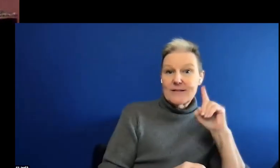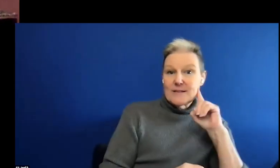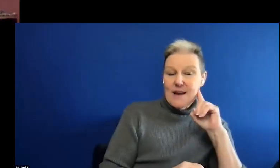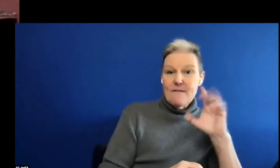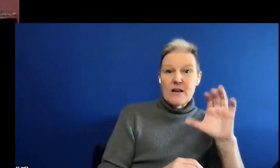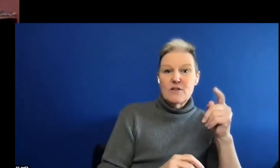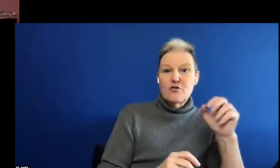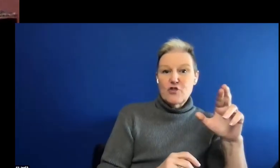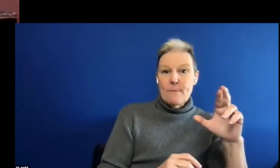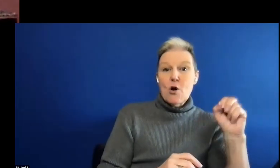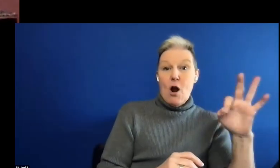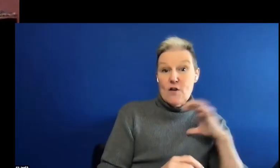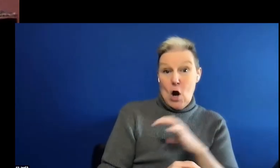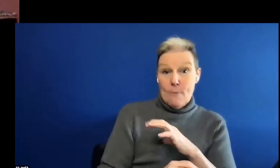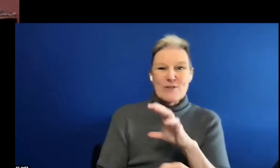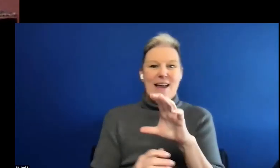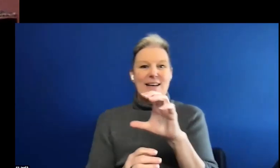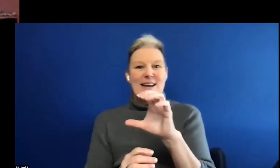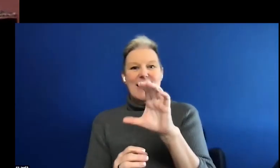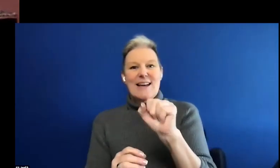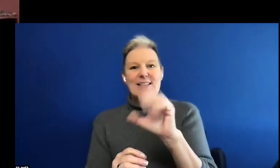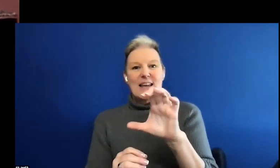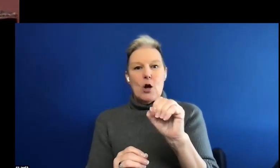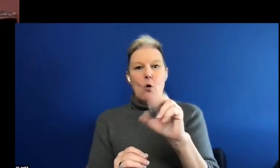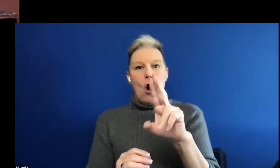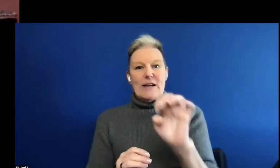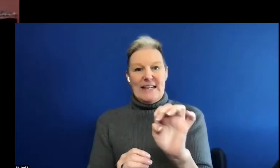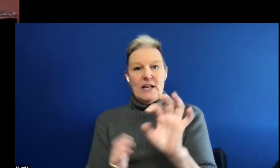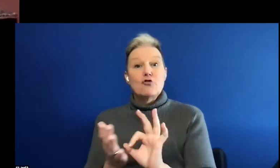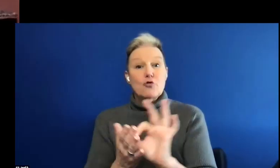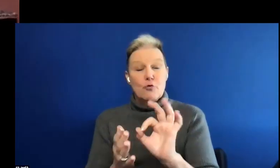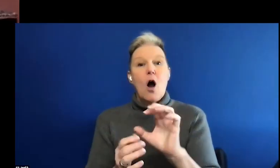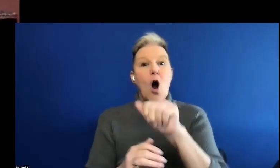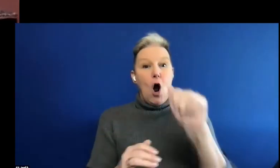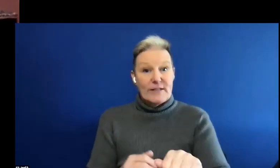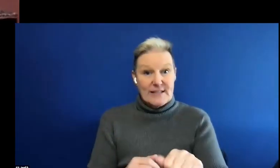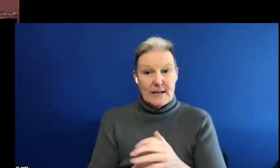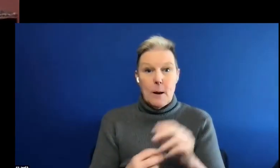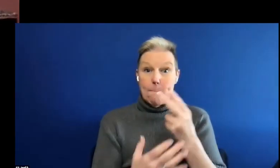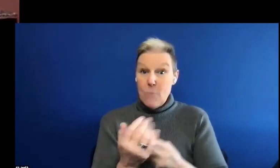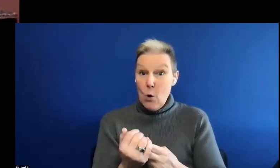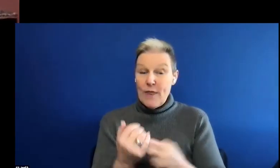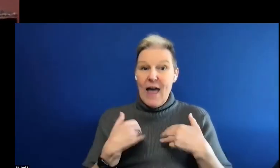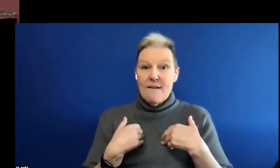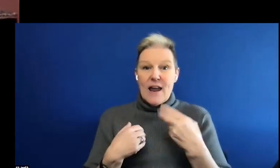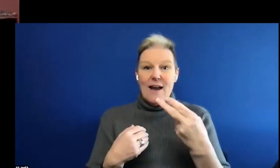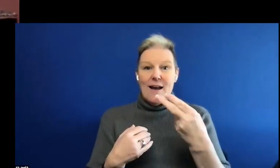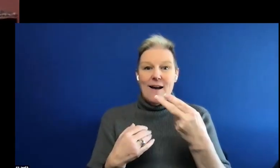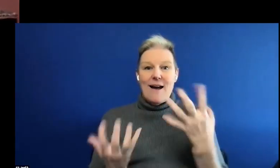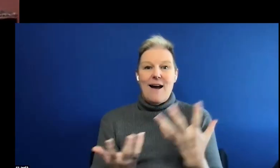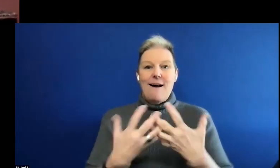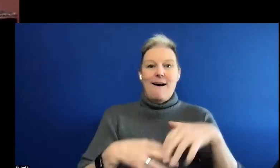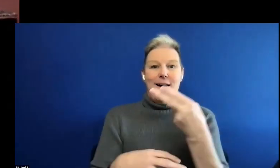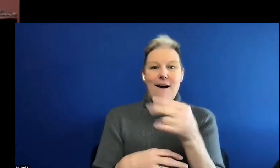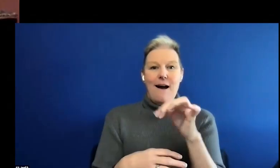Commerce and SCORE, S-C-O-R-E, Austin, are holding a hybrid roundtable